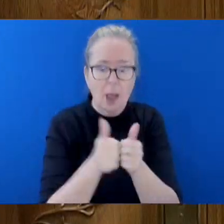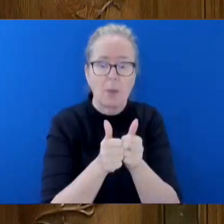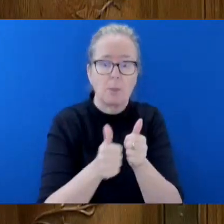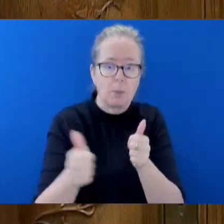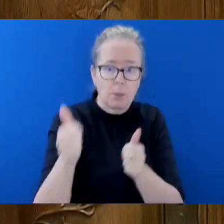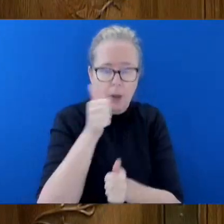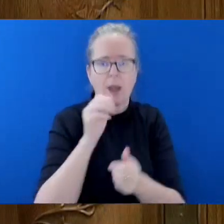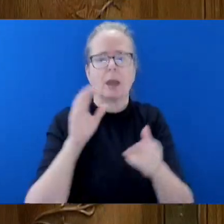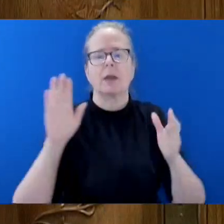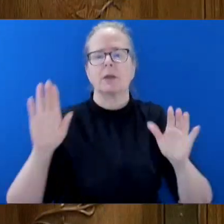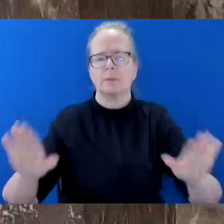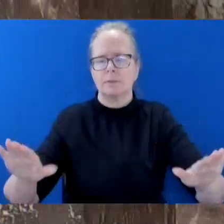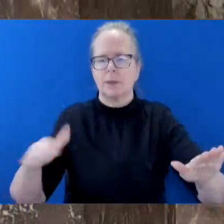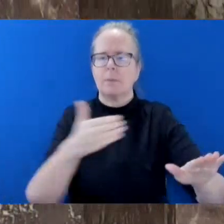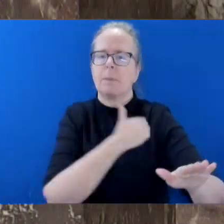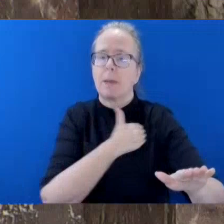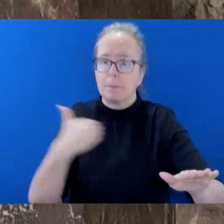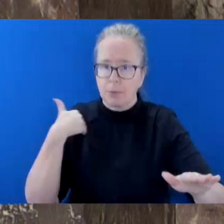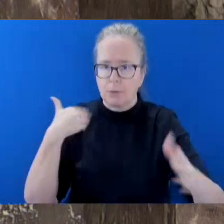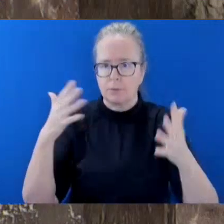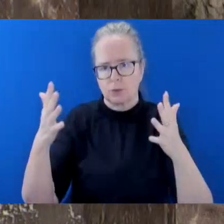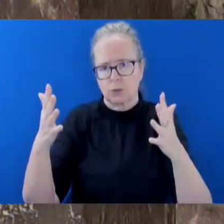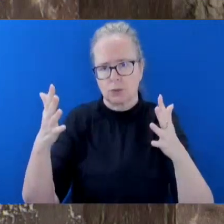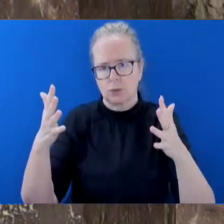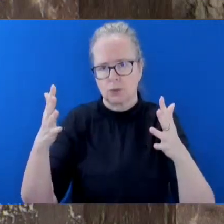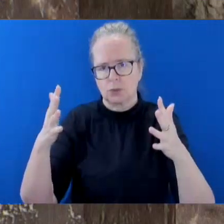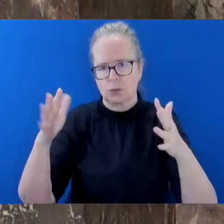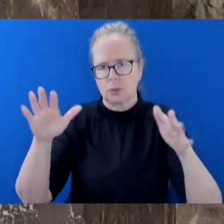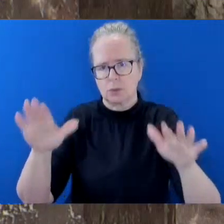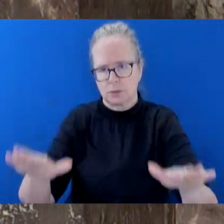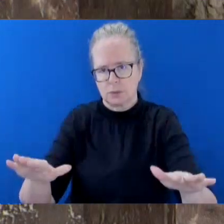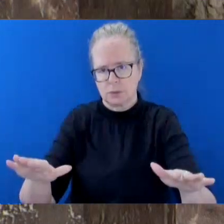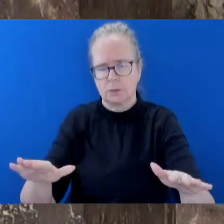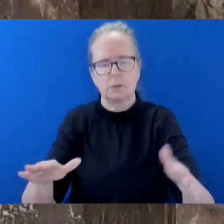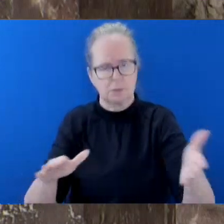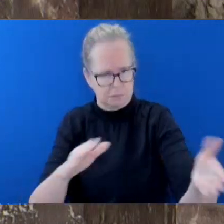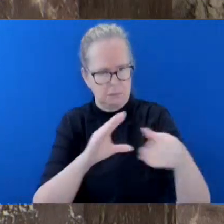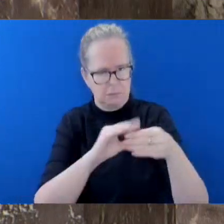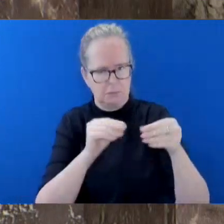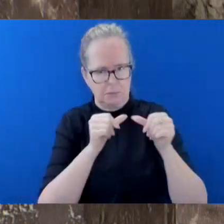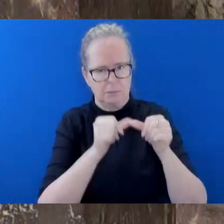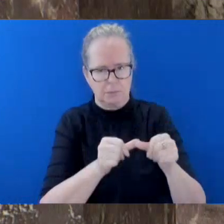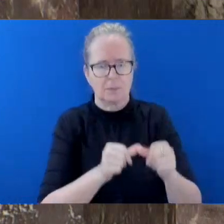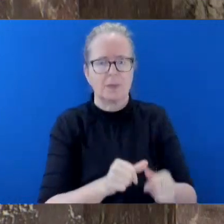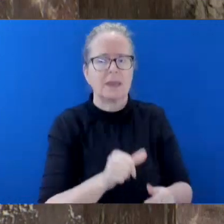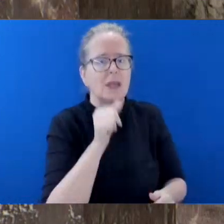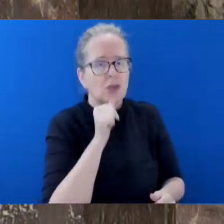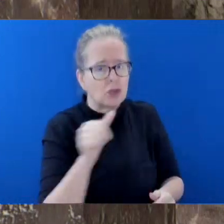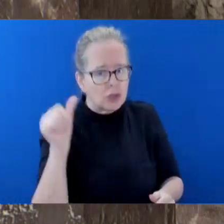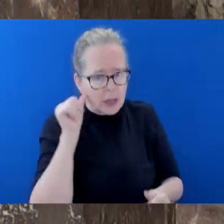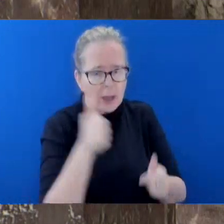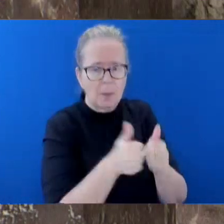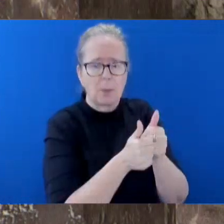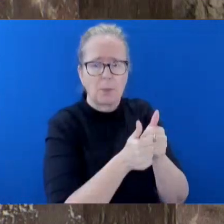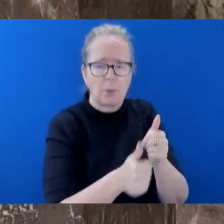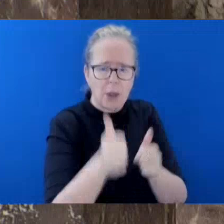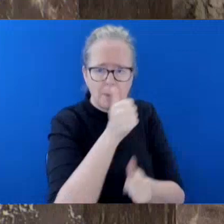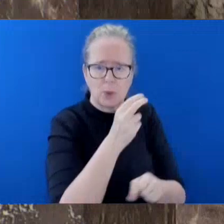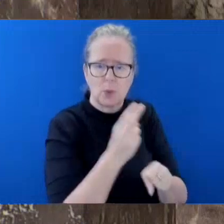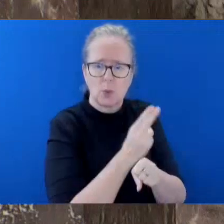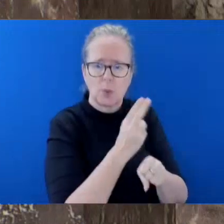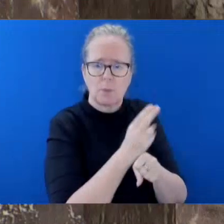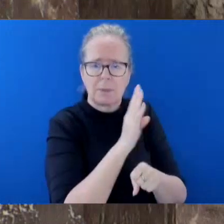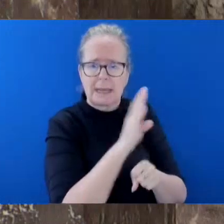Minister, continue. The Premier referred to British Columbian 6 times. I've referred to a British Columbian 6 times. People can